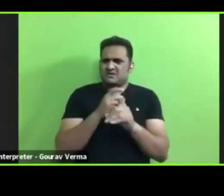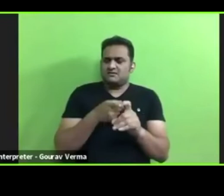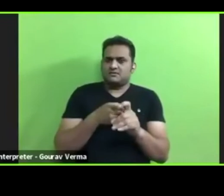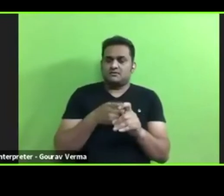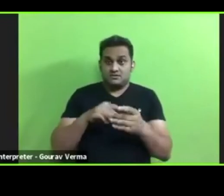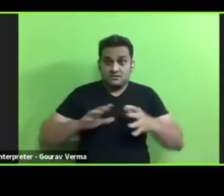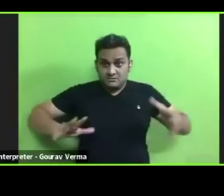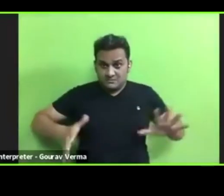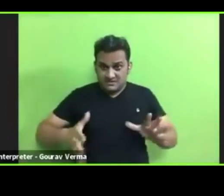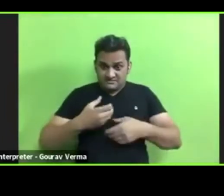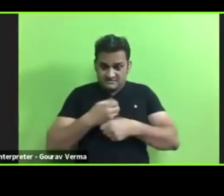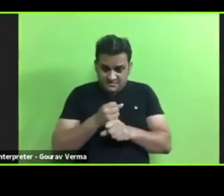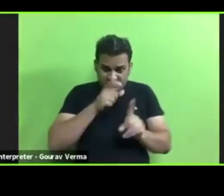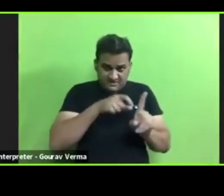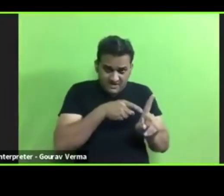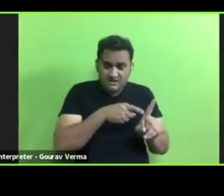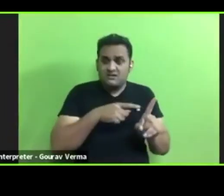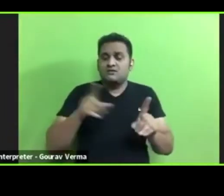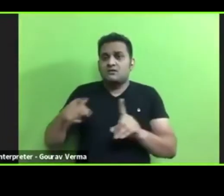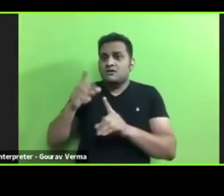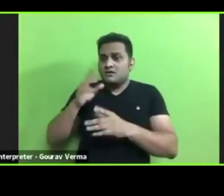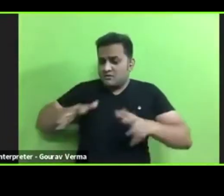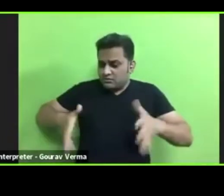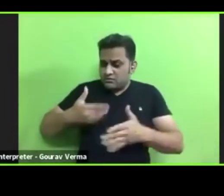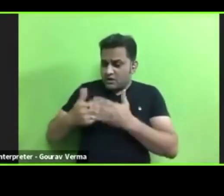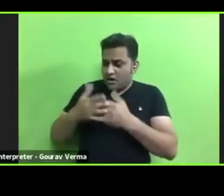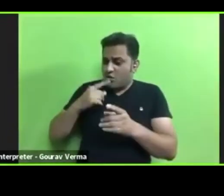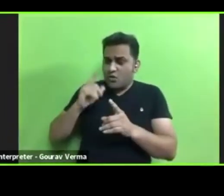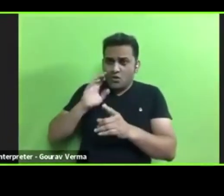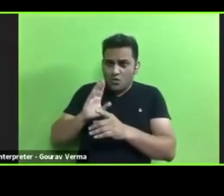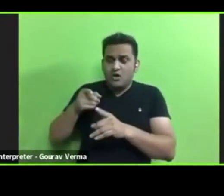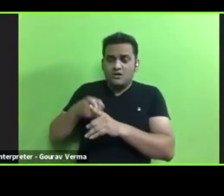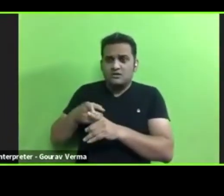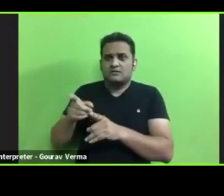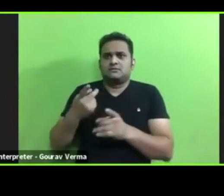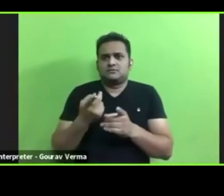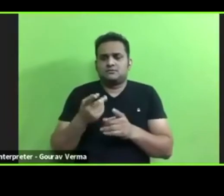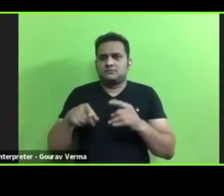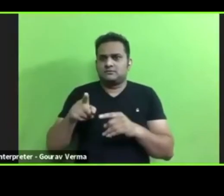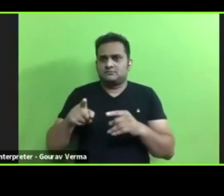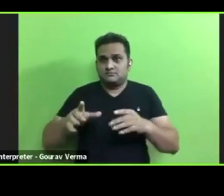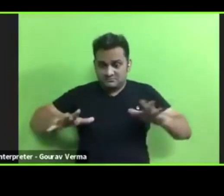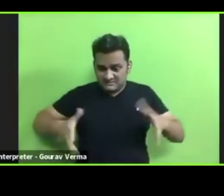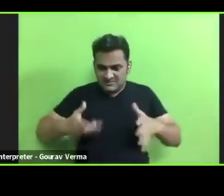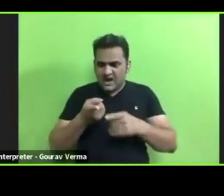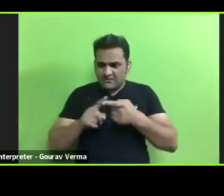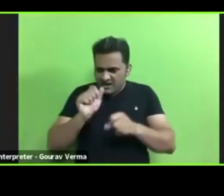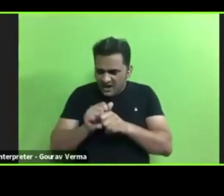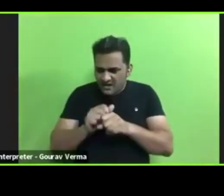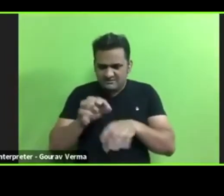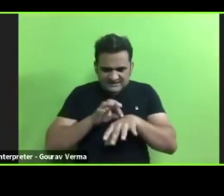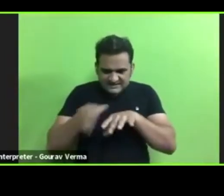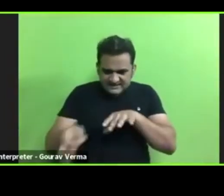Mridangam maker and the Mridangam player are in constant contact with each other because the Mridangam needs constant repair, change of skin,